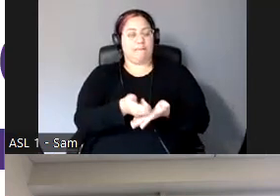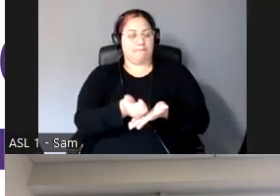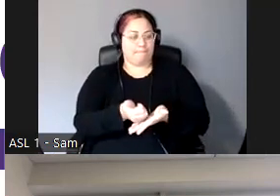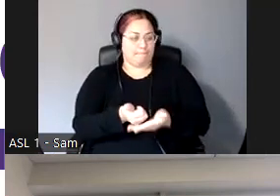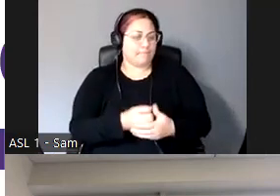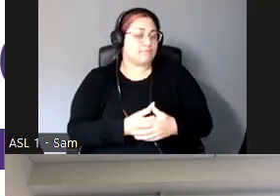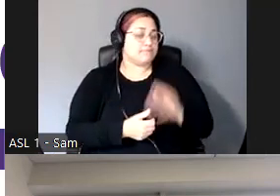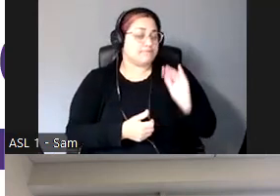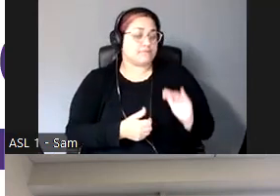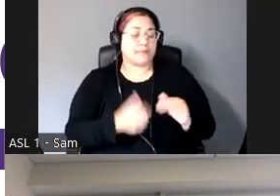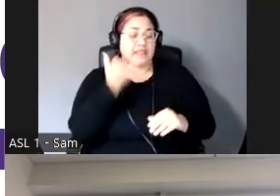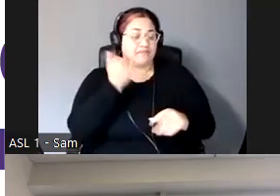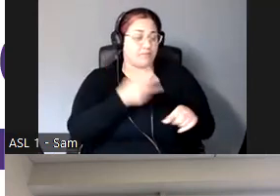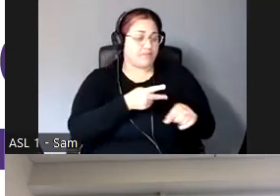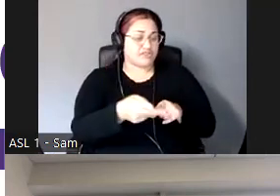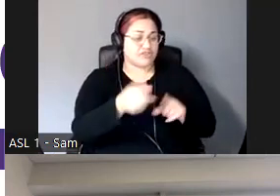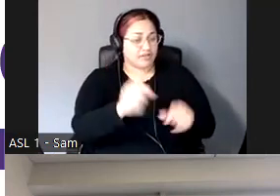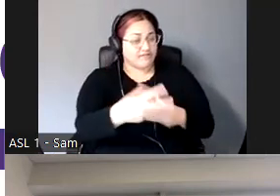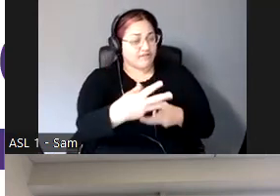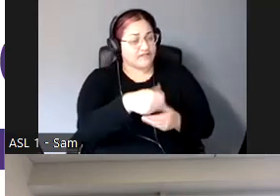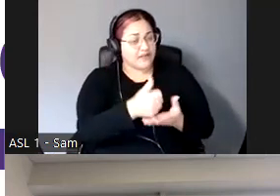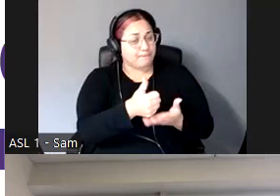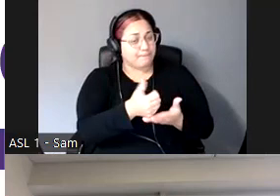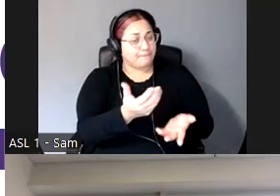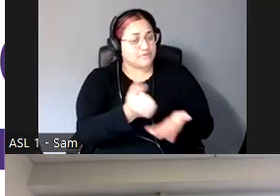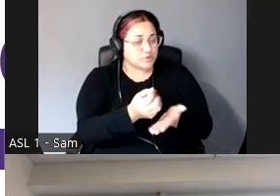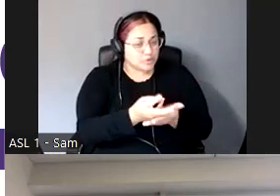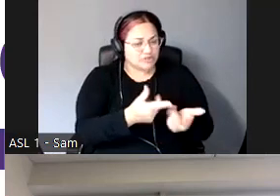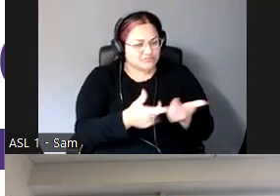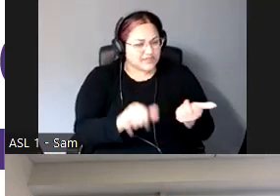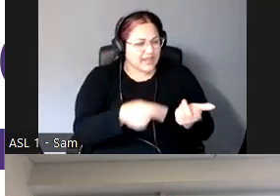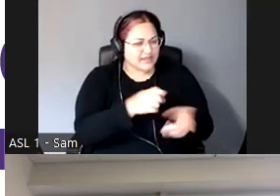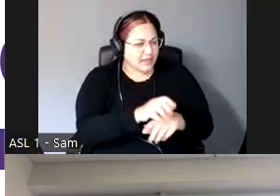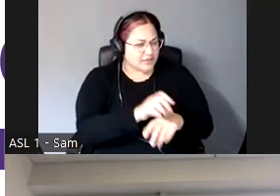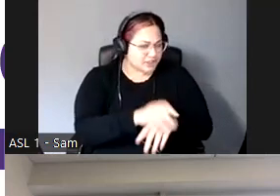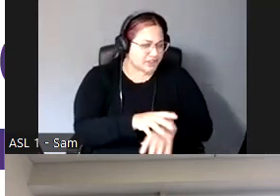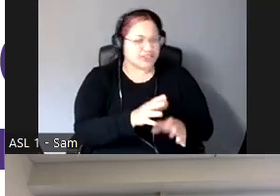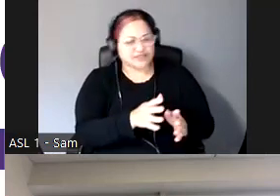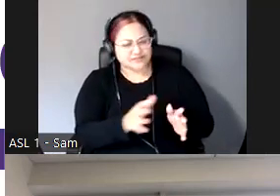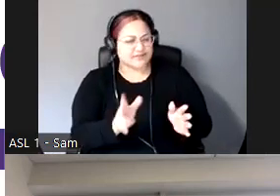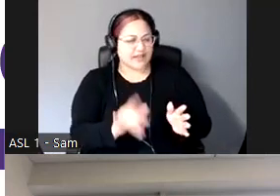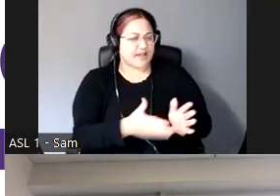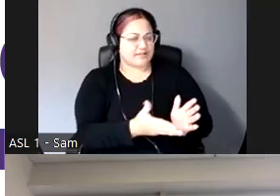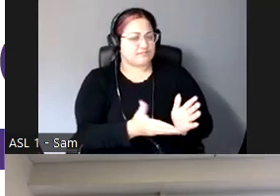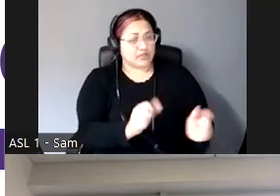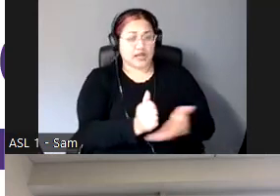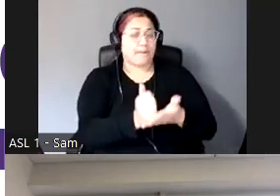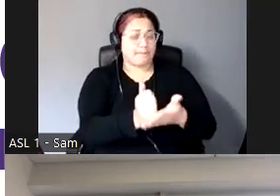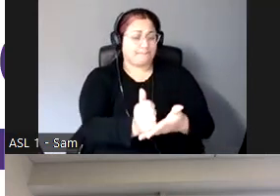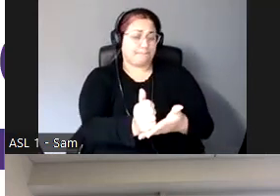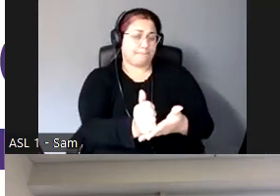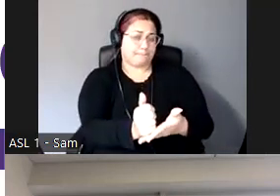professional help can also assist individuals in dealing with some of that emotional impact that it may